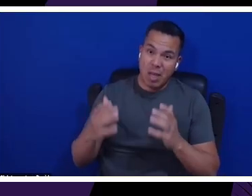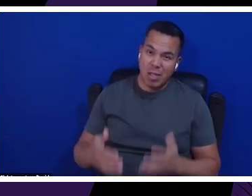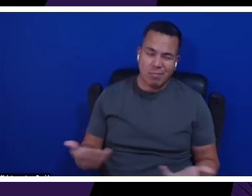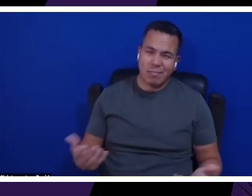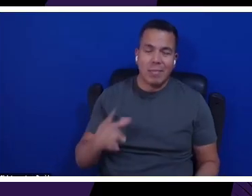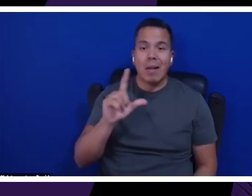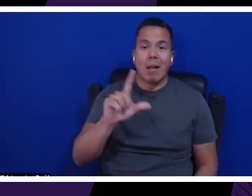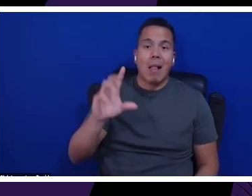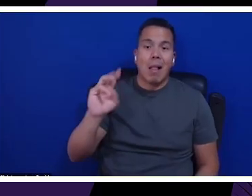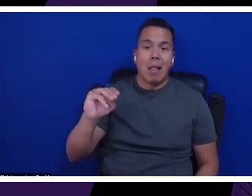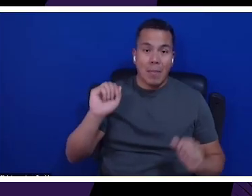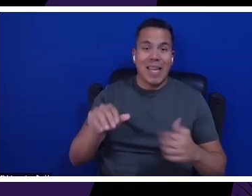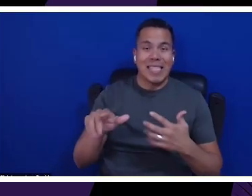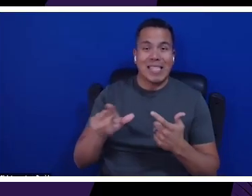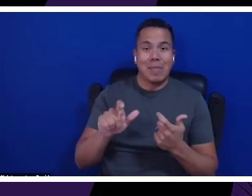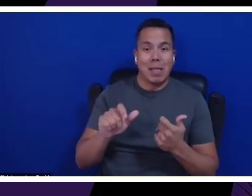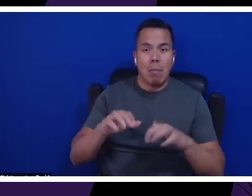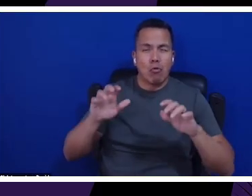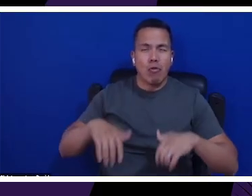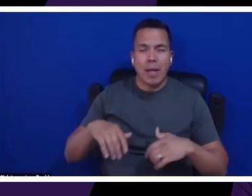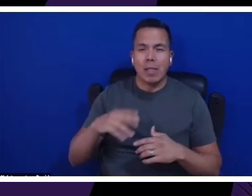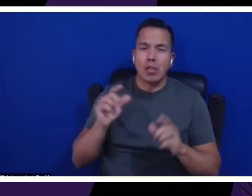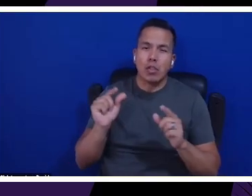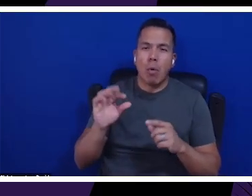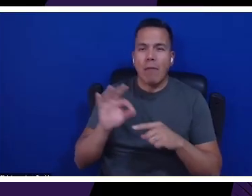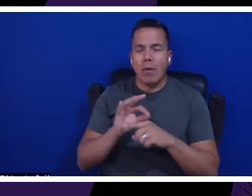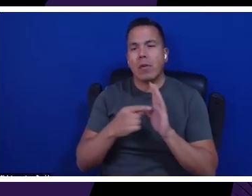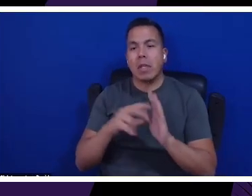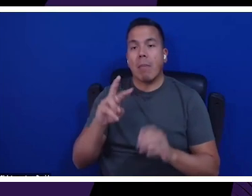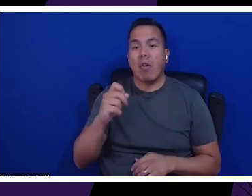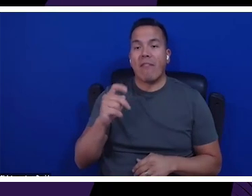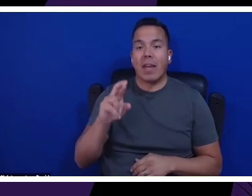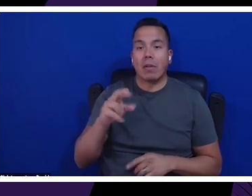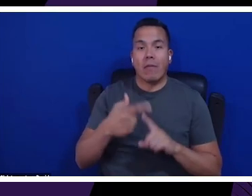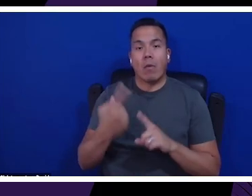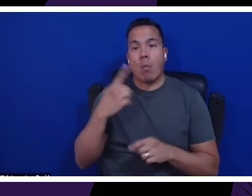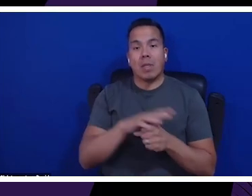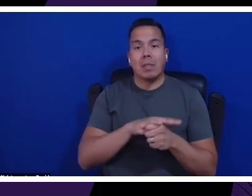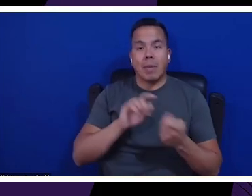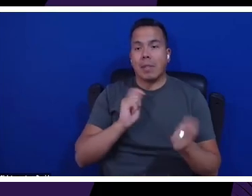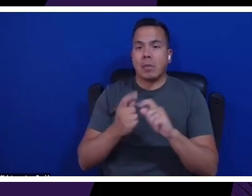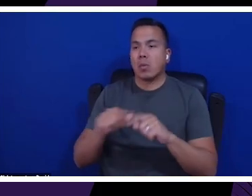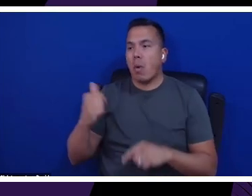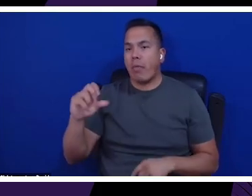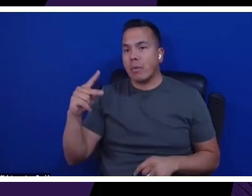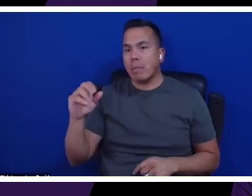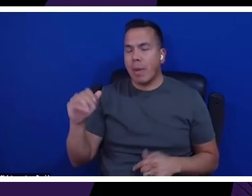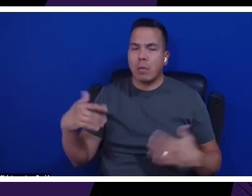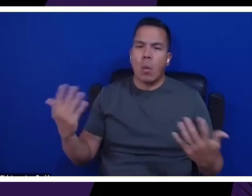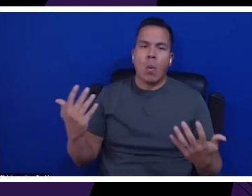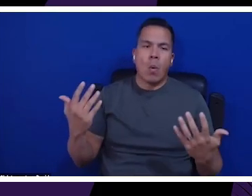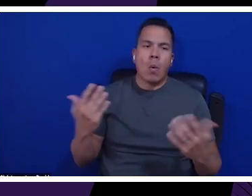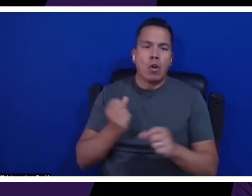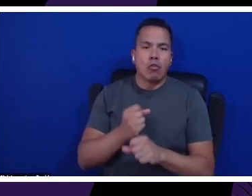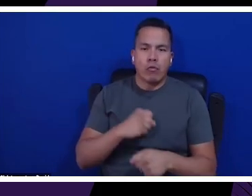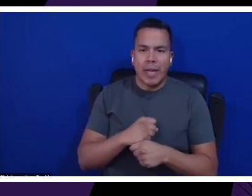up writing small functions like converting a vector from one space to the other space, or creating